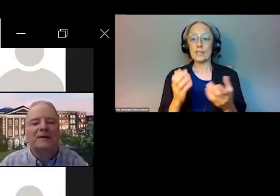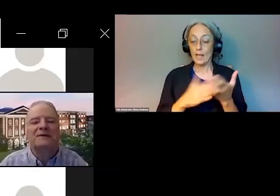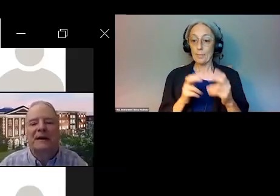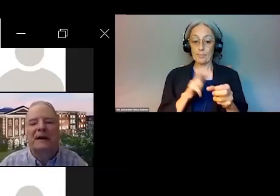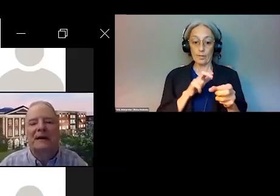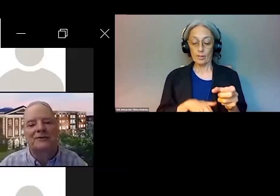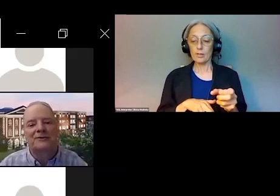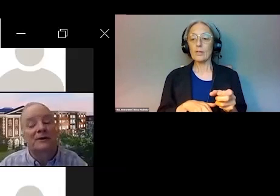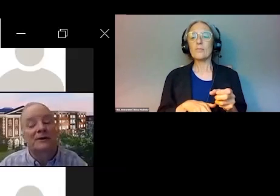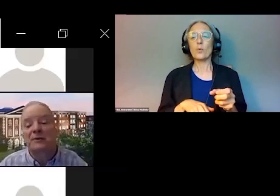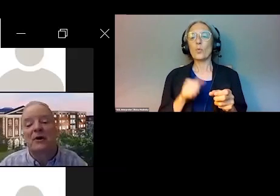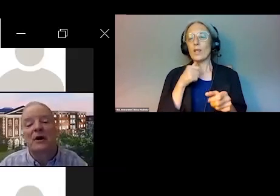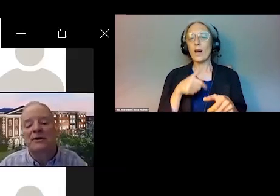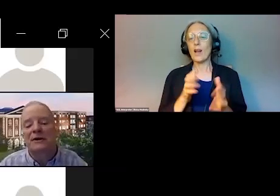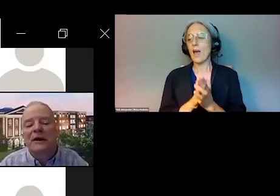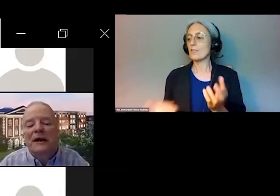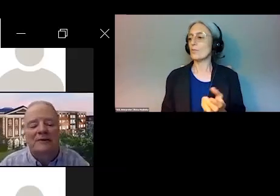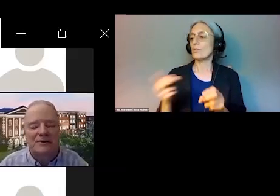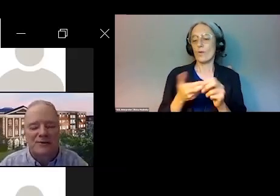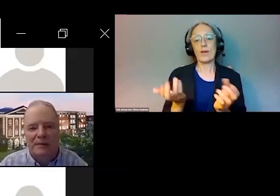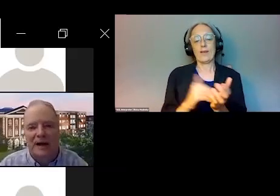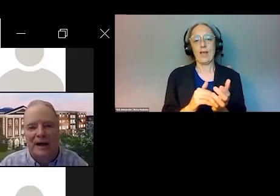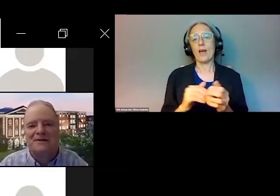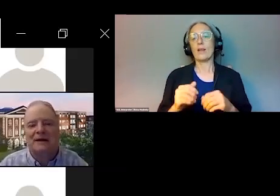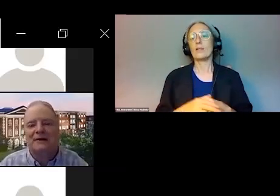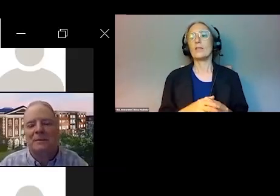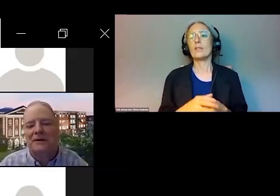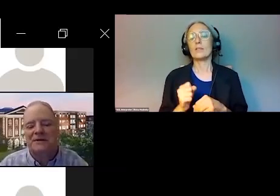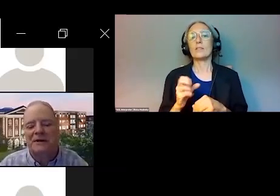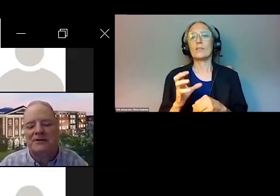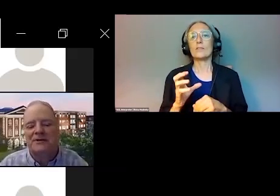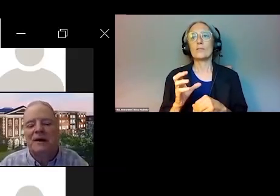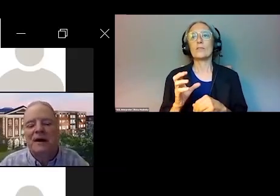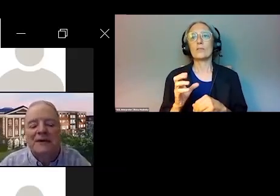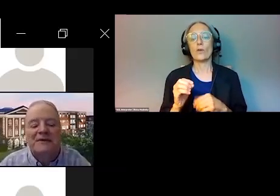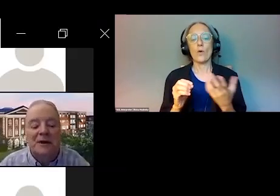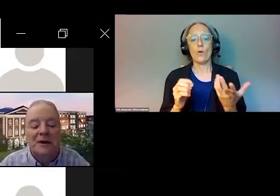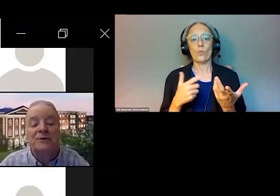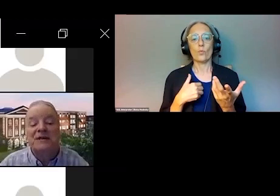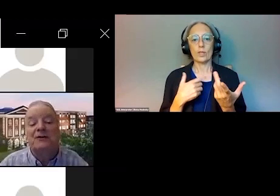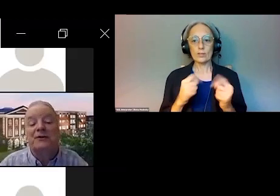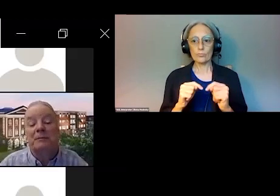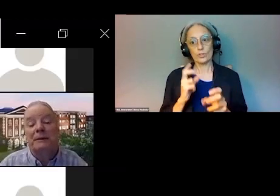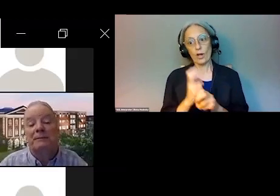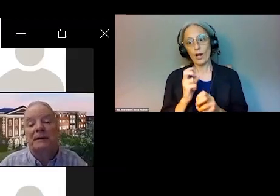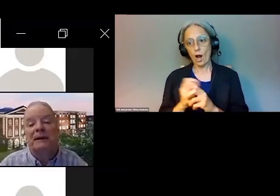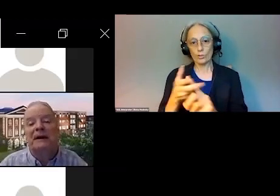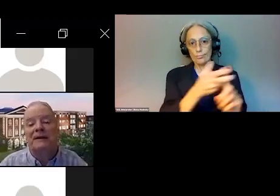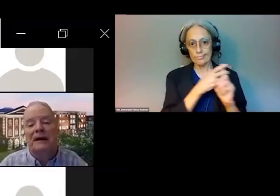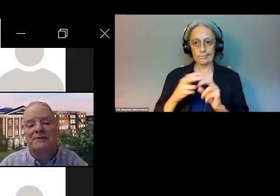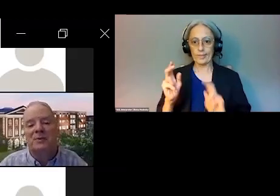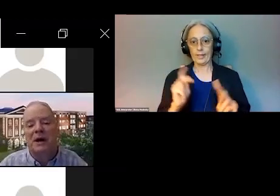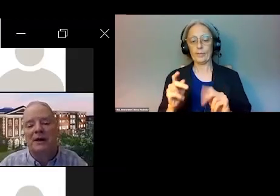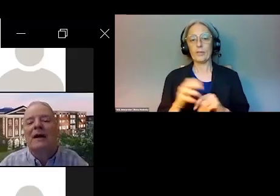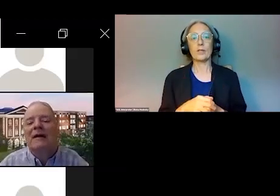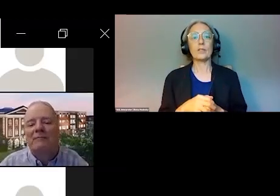had to participate on each occasion. We've gone to extreme lengths to get their participation. And so when you see 30 people in